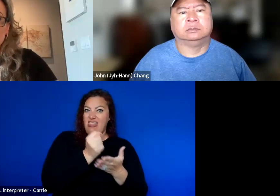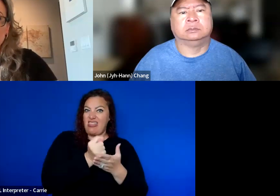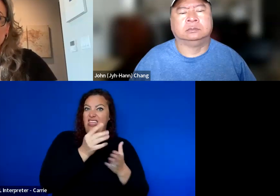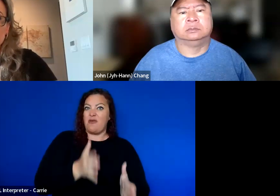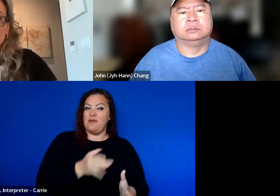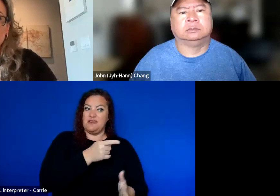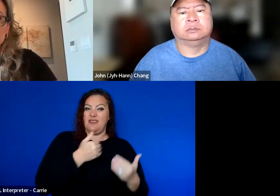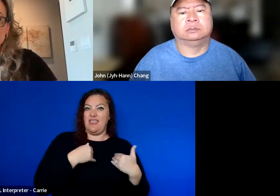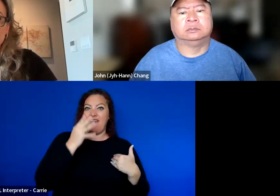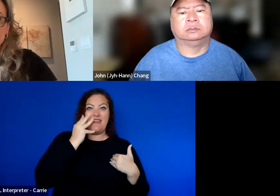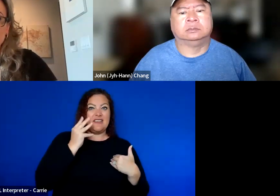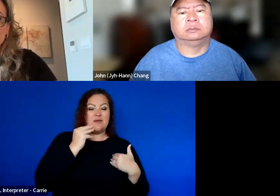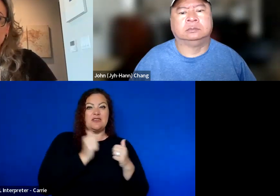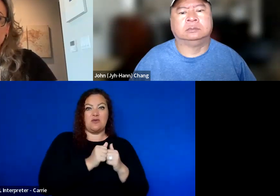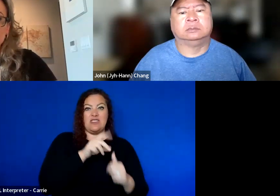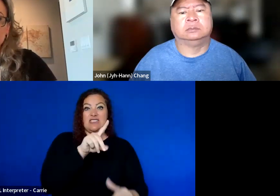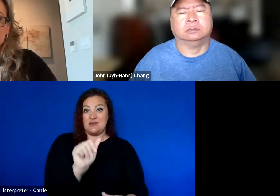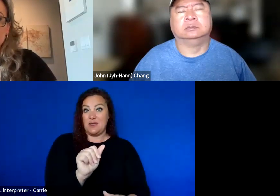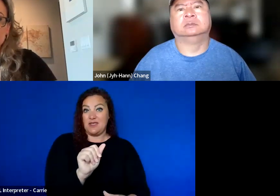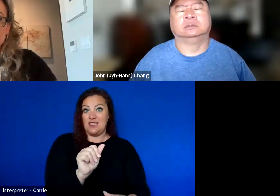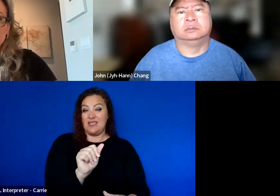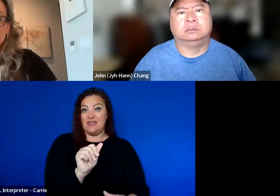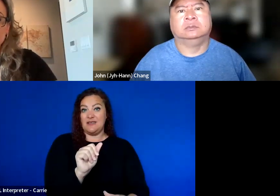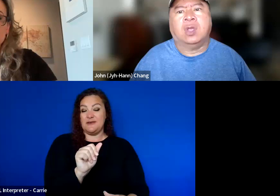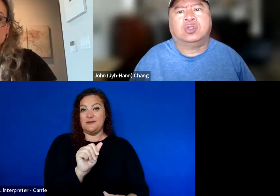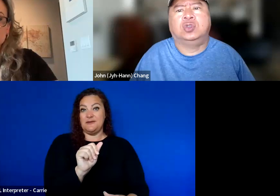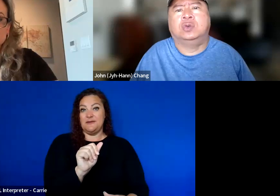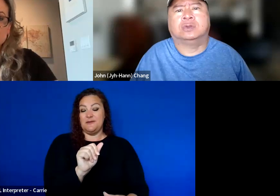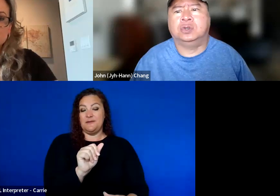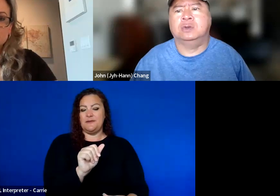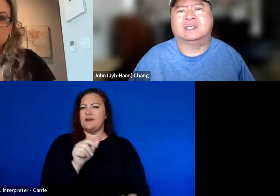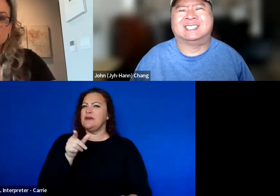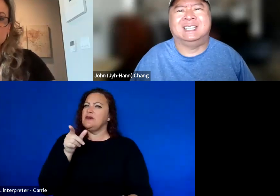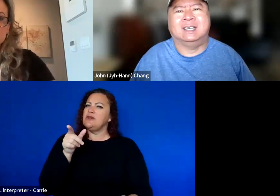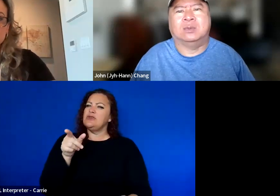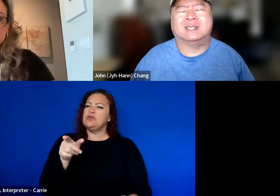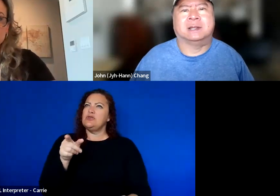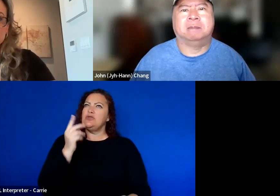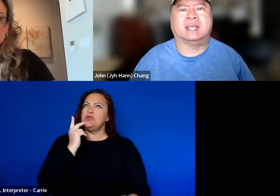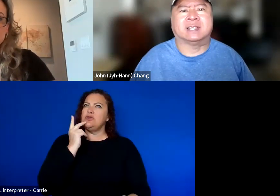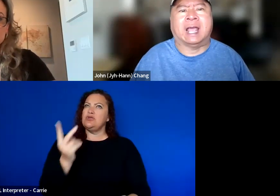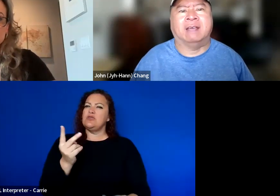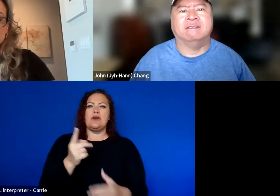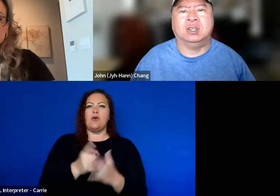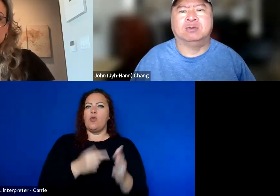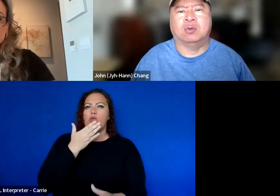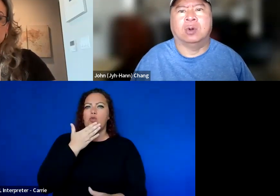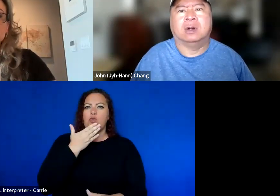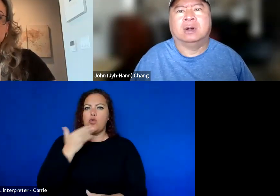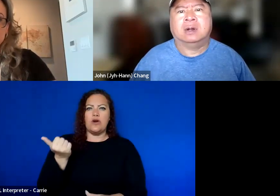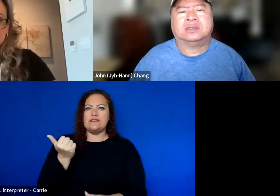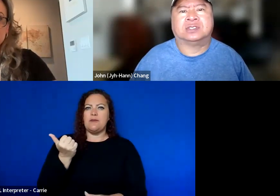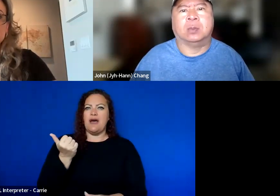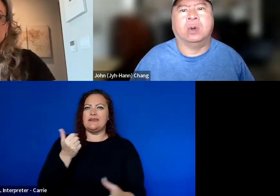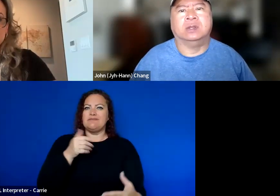has experience with disability. Do you see what's the best avenue